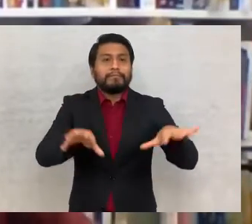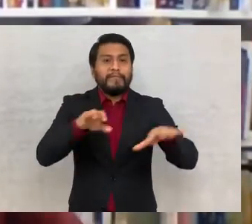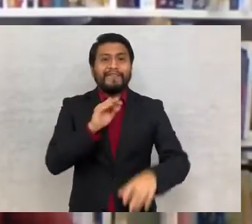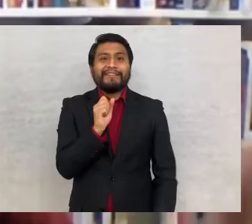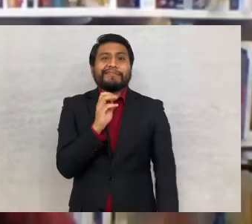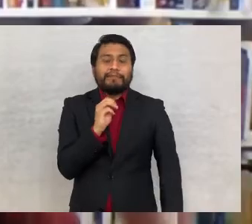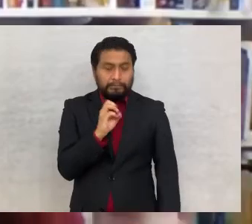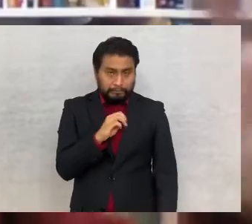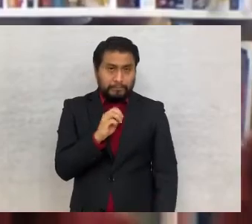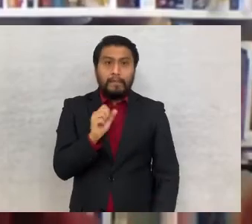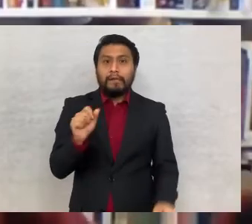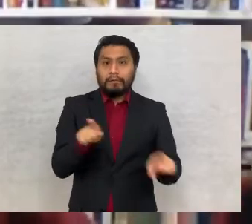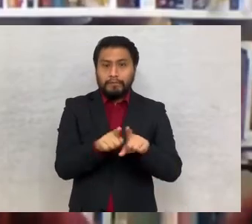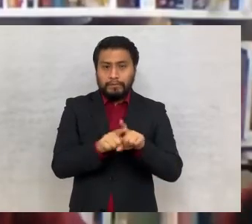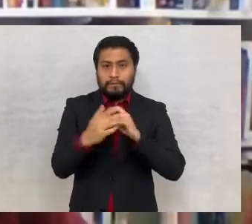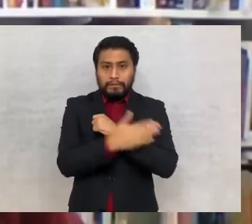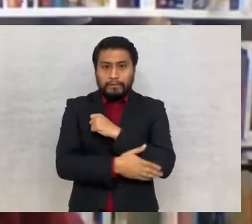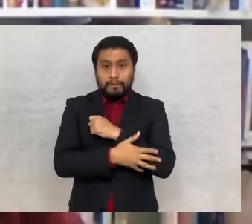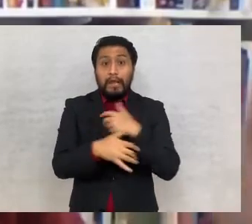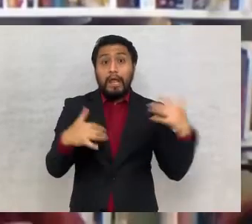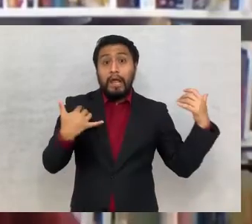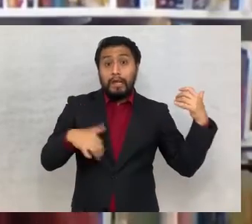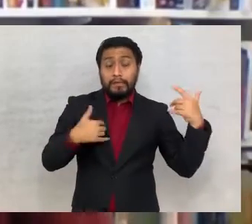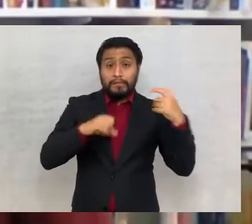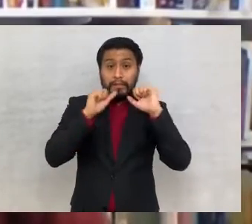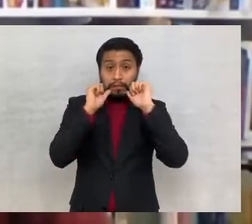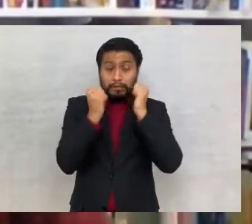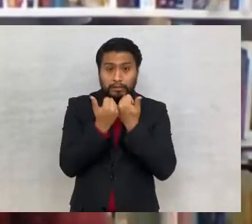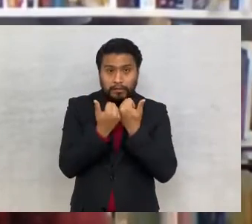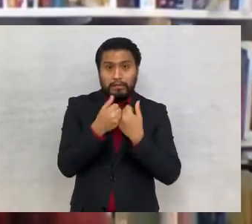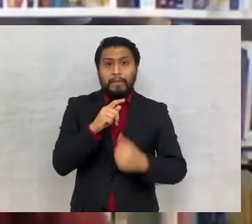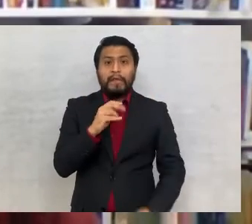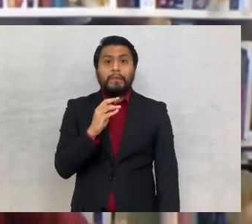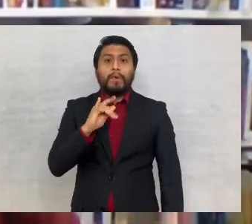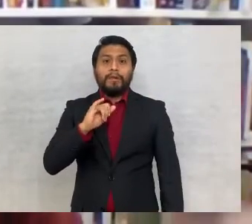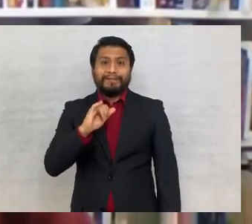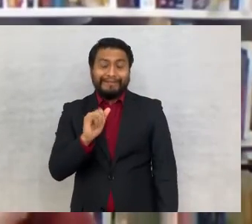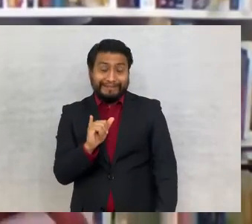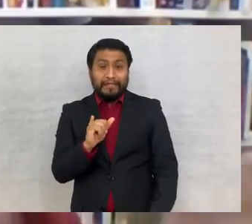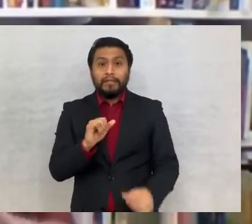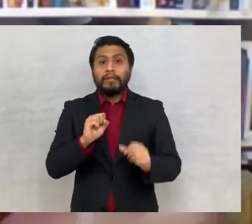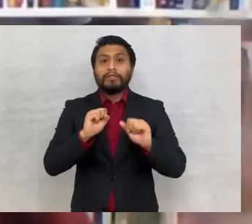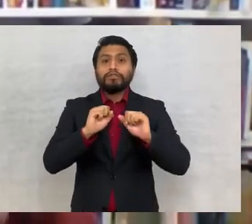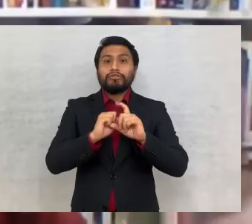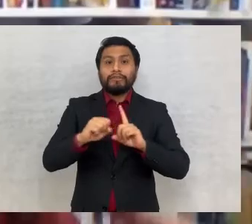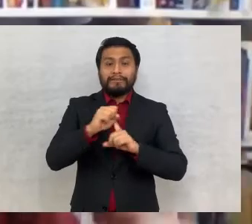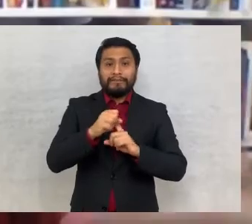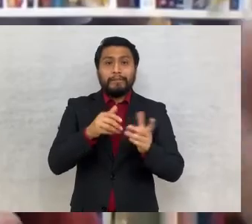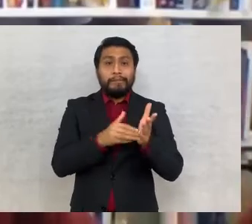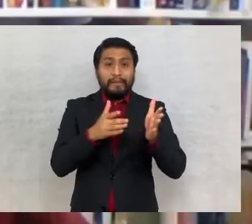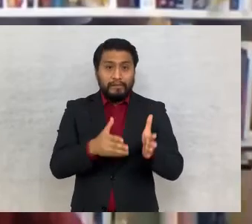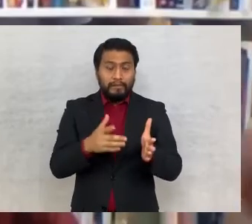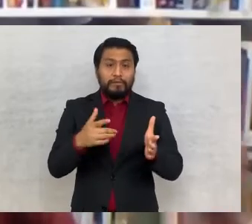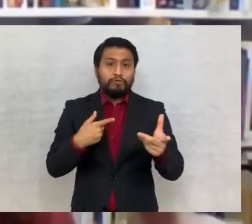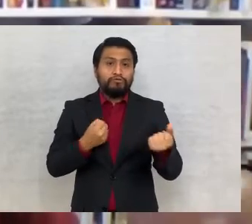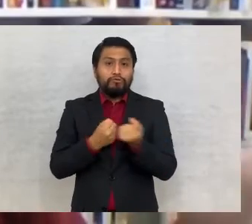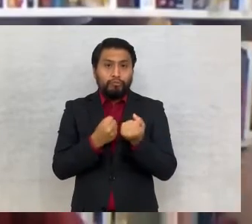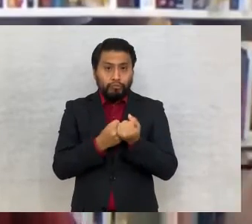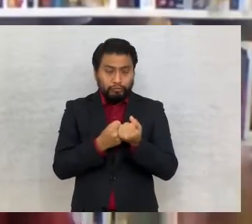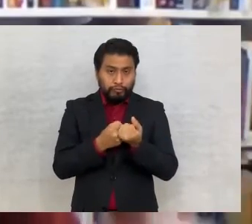the Argentine biotypologists determined their plan of action internally and signed agreements with public institutions to